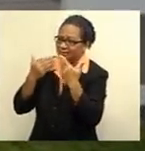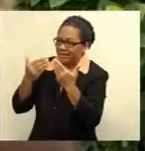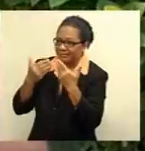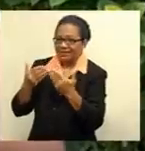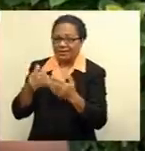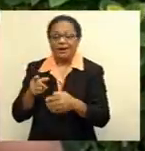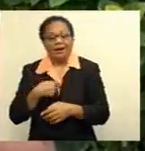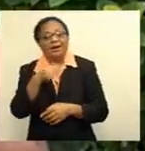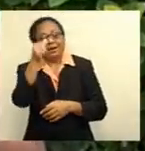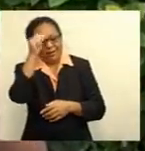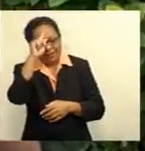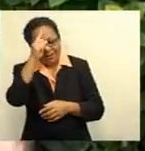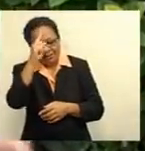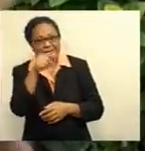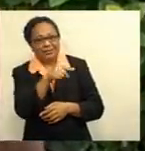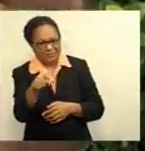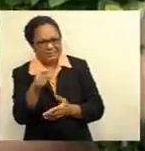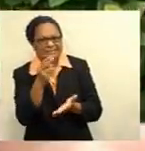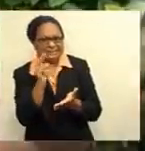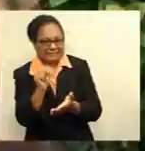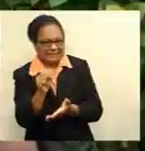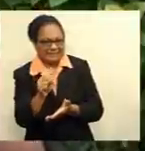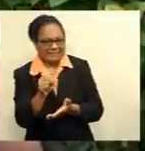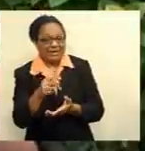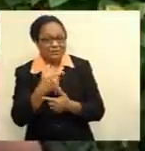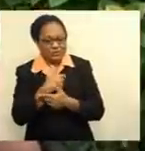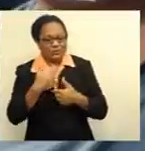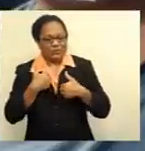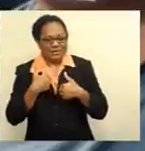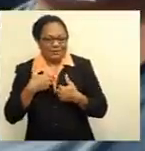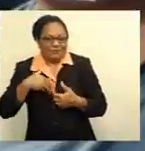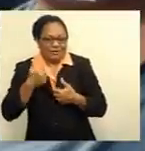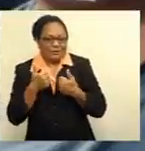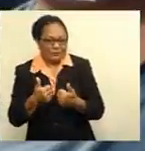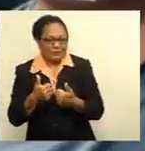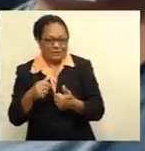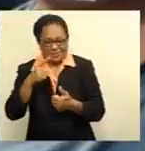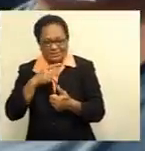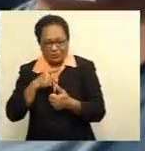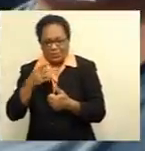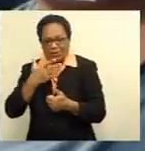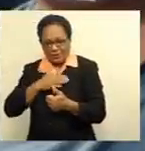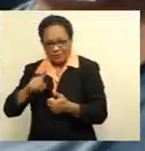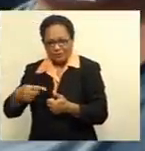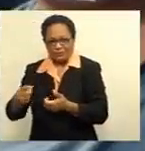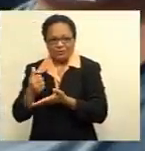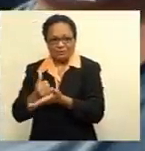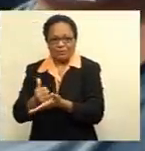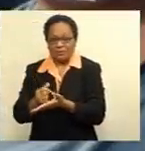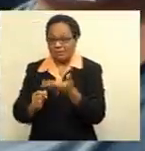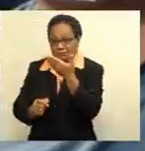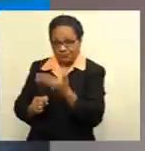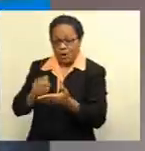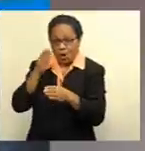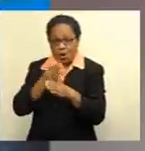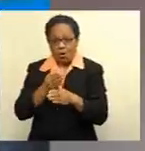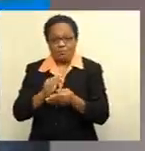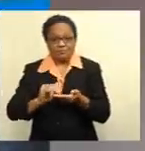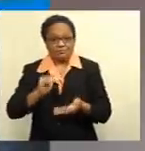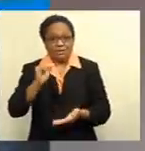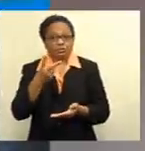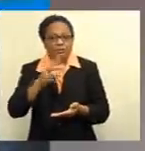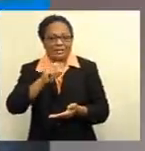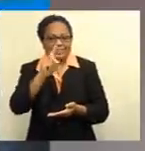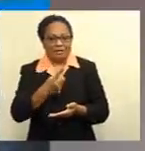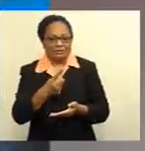like, you know that they're really grateful. And that's kind of like gives us the purpose of what we're doing. The Hawai Gang aim to raise $20,000 before they wrap up this